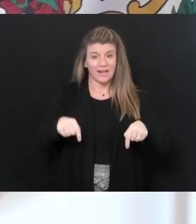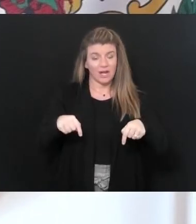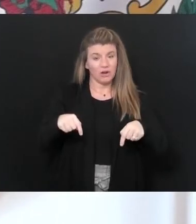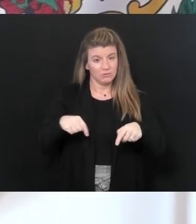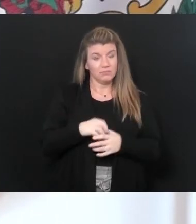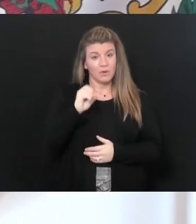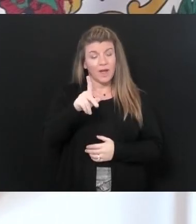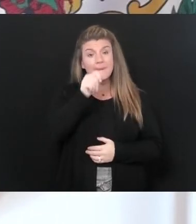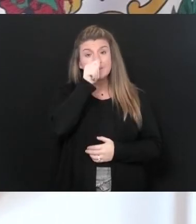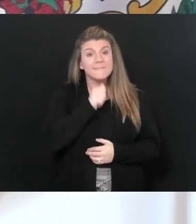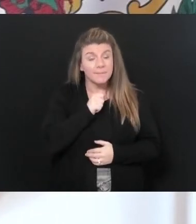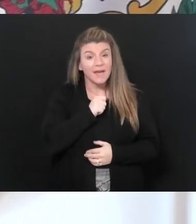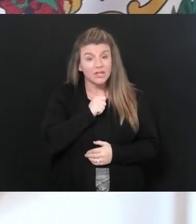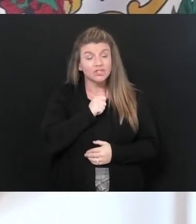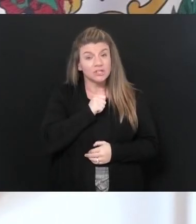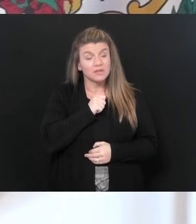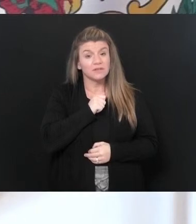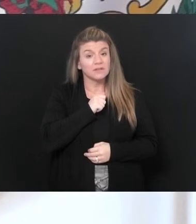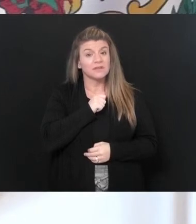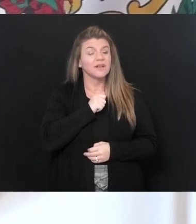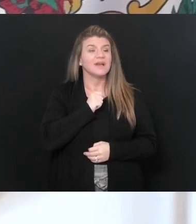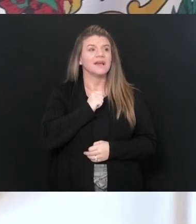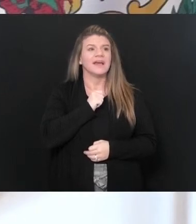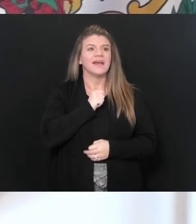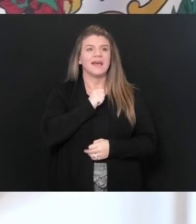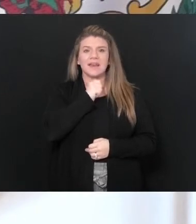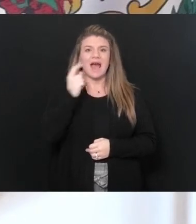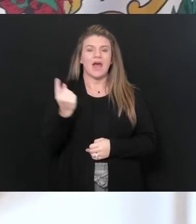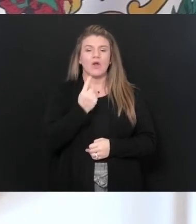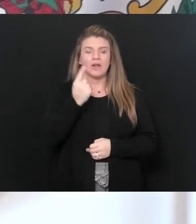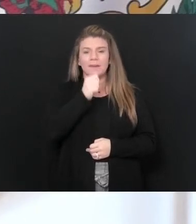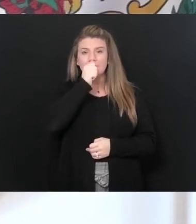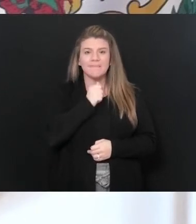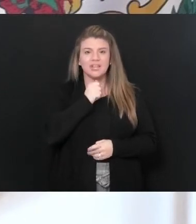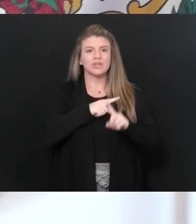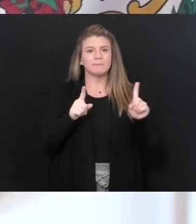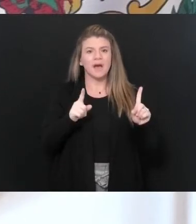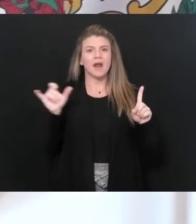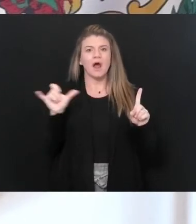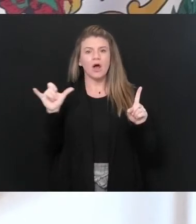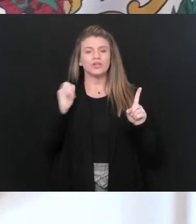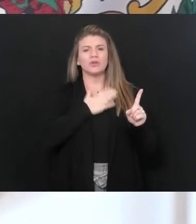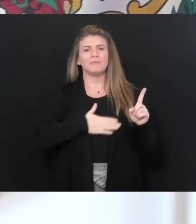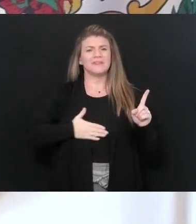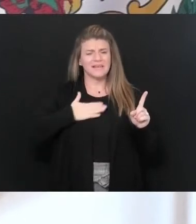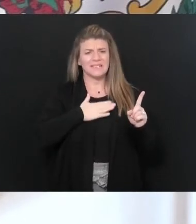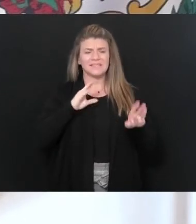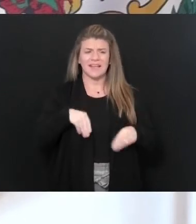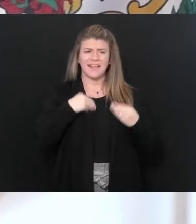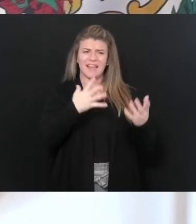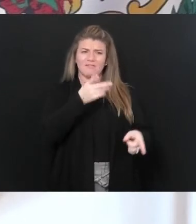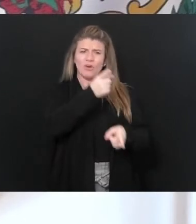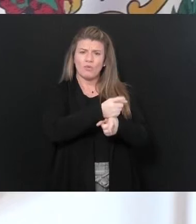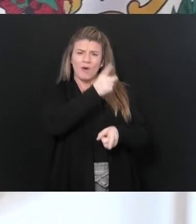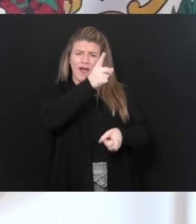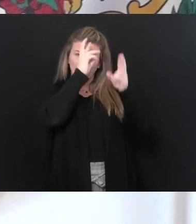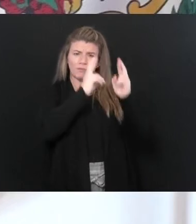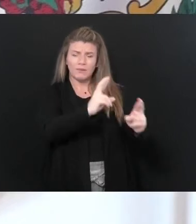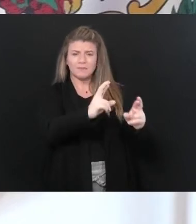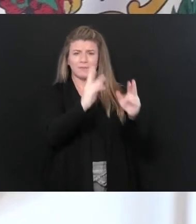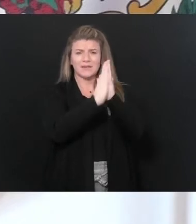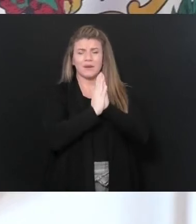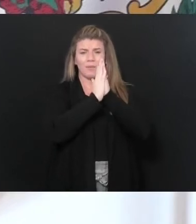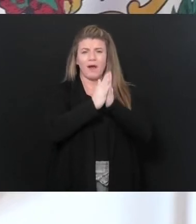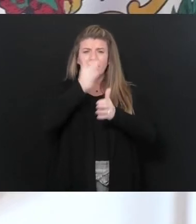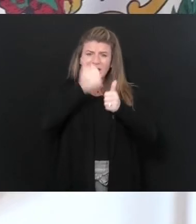Bear with me. And not only bear with me, but please give respect in your prayers to each and every one